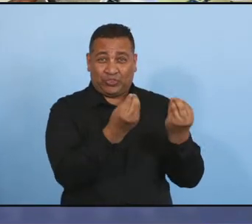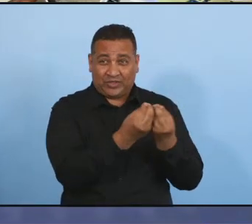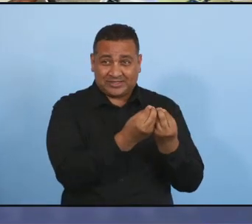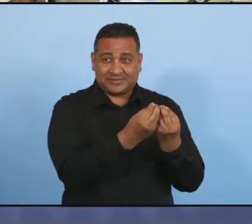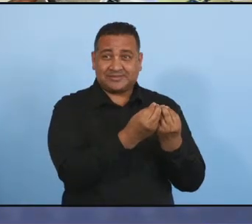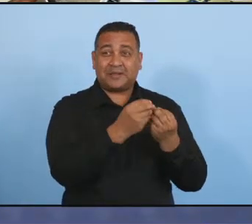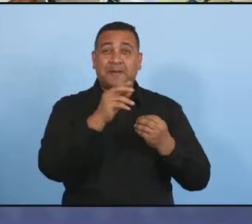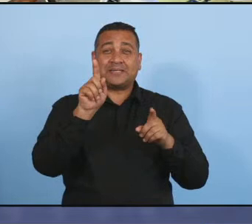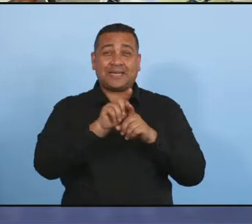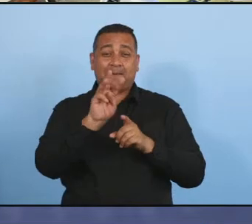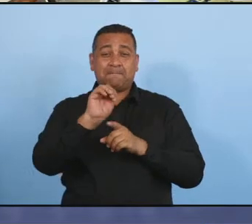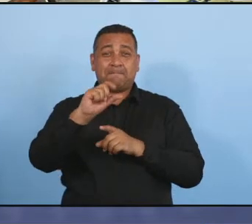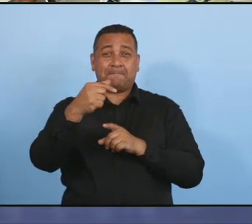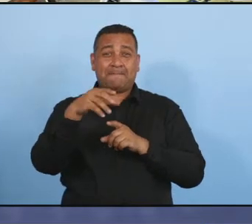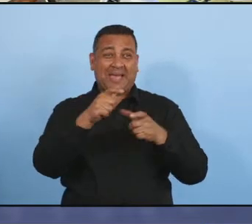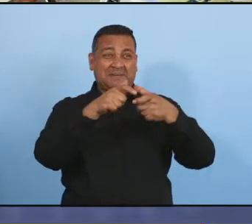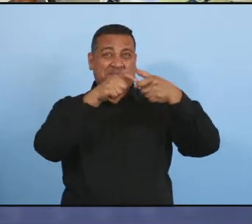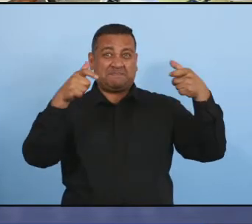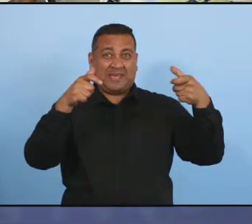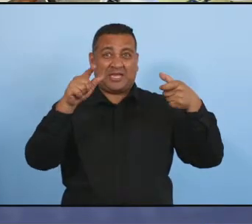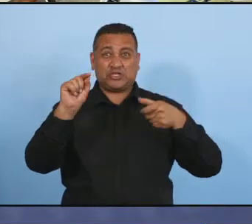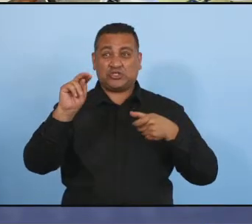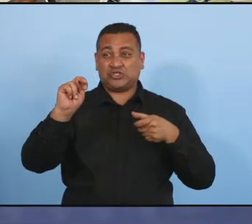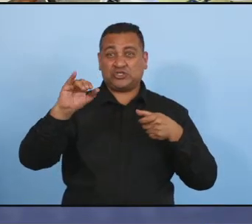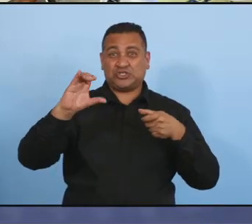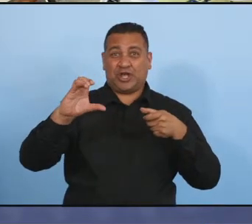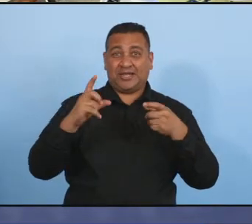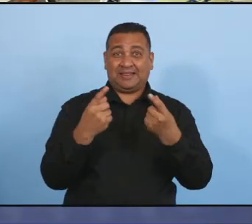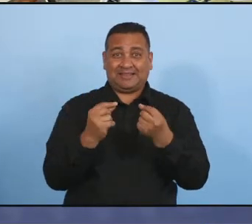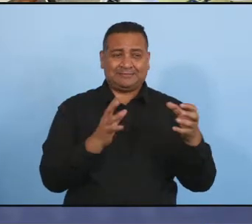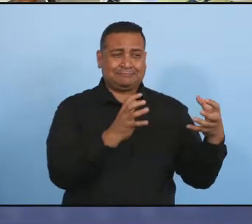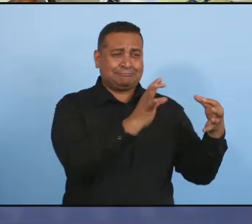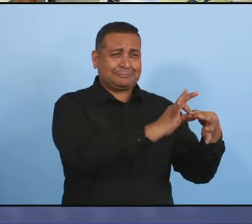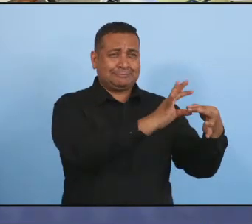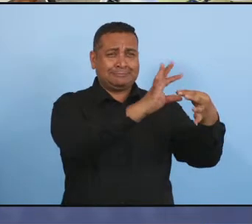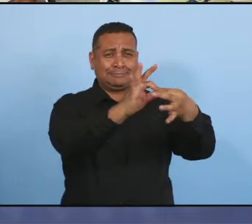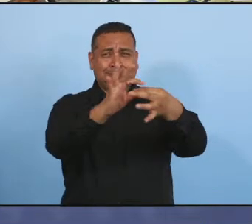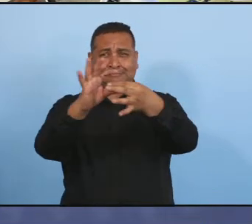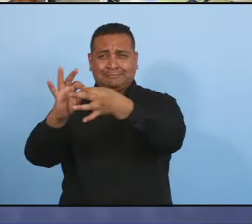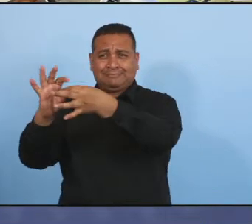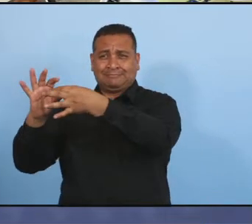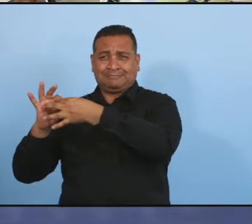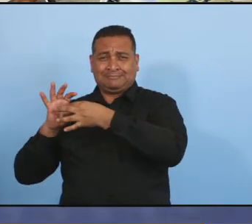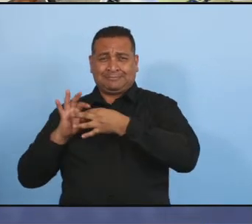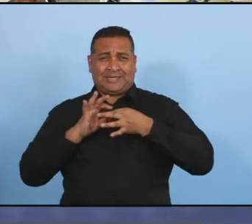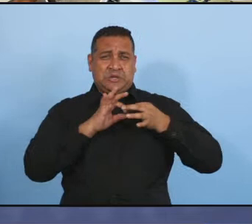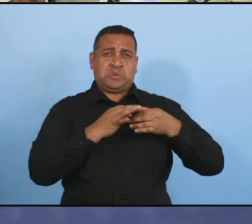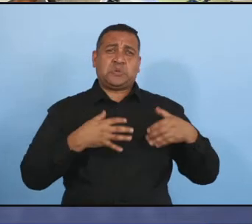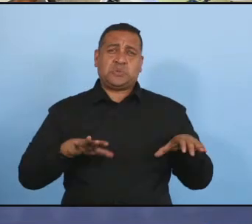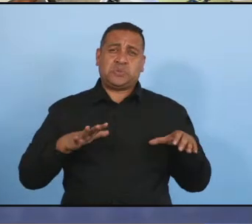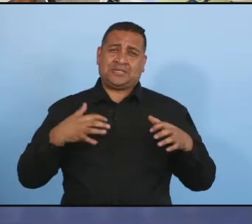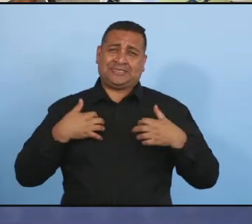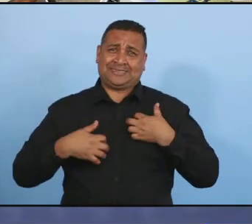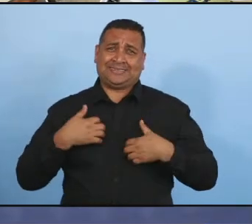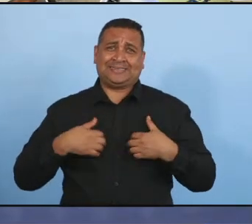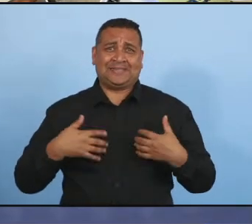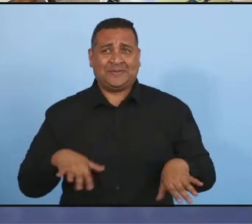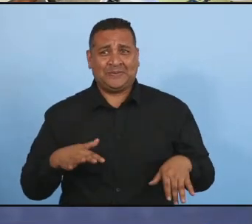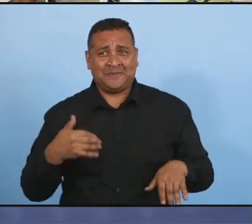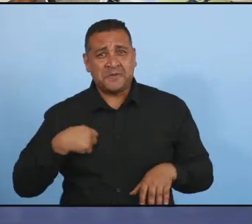Yeah. You get extremely excited. You make me excited. Yeah. I want to know how much things have you built yourself? I